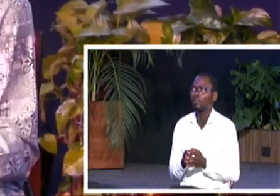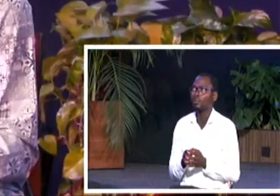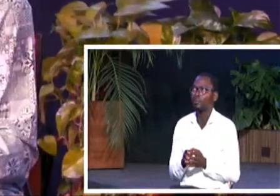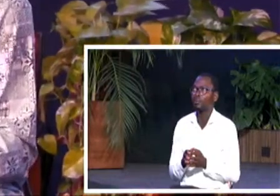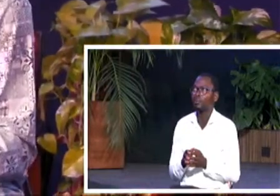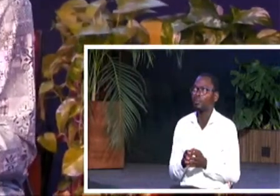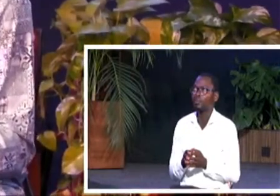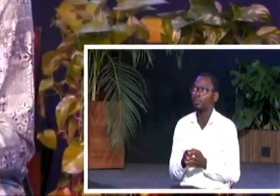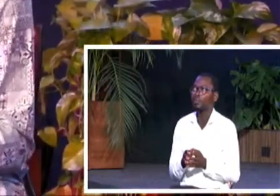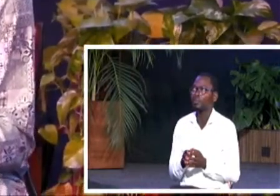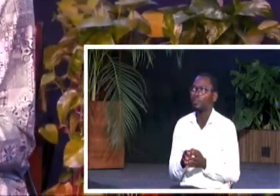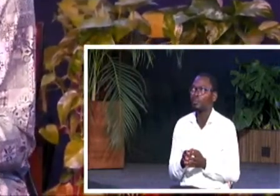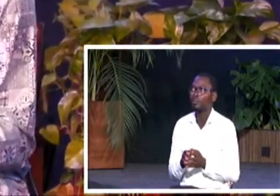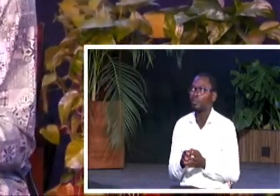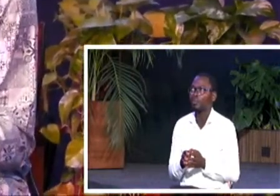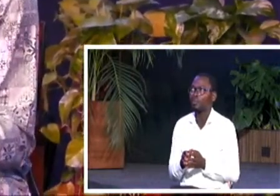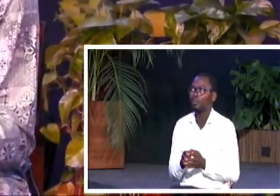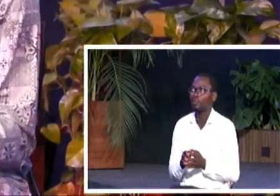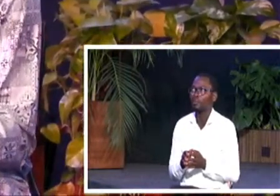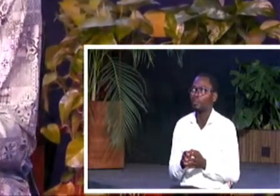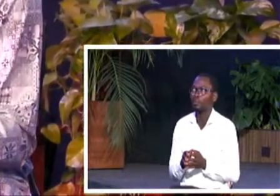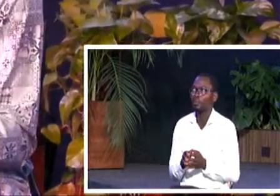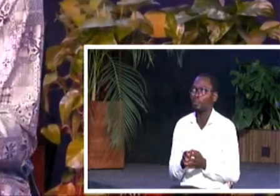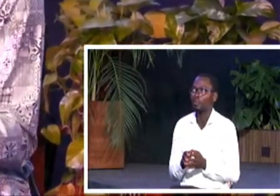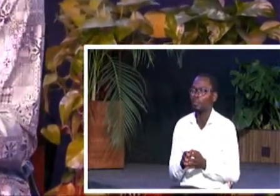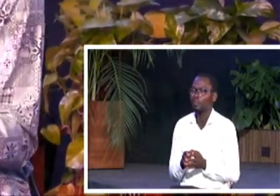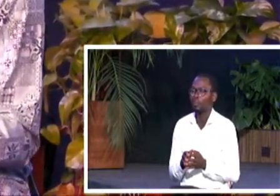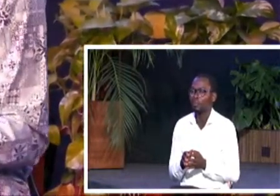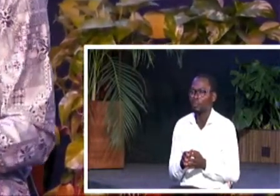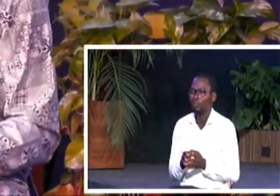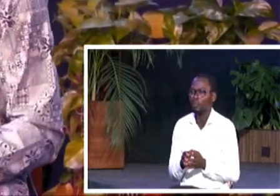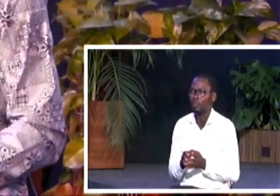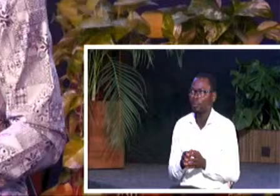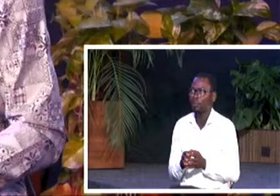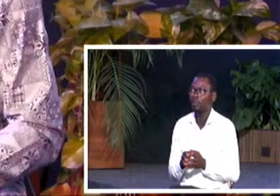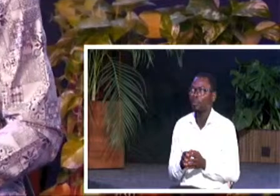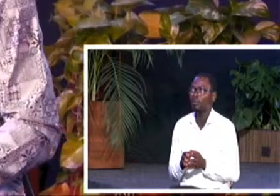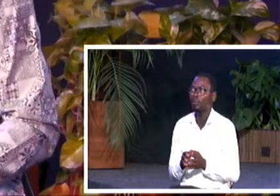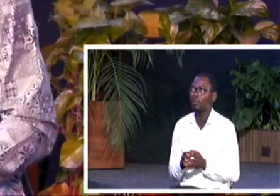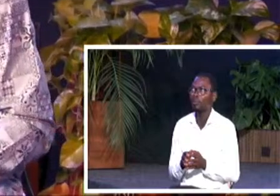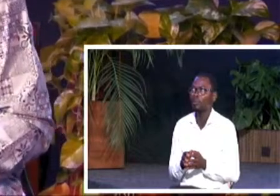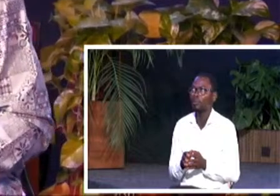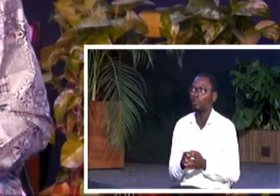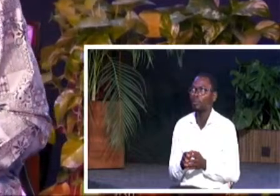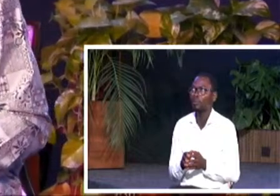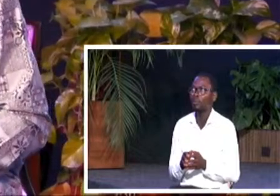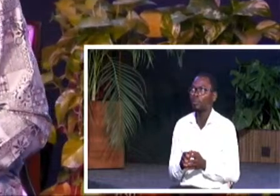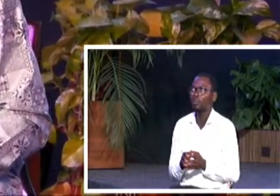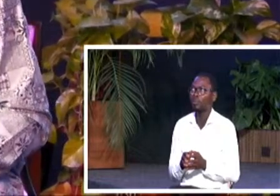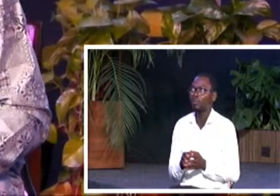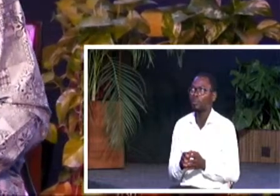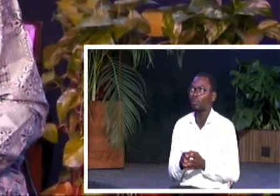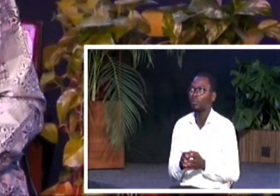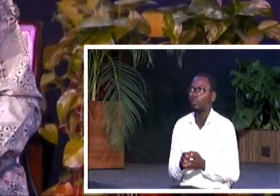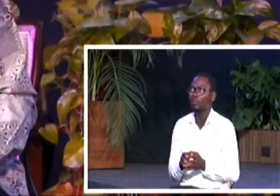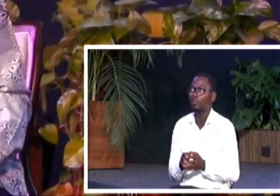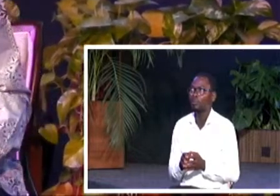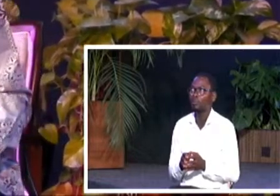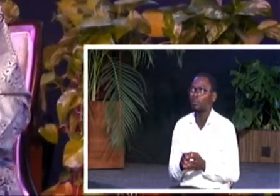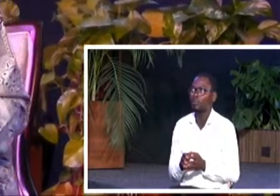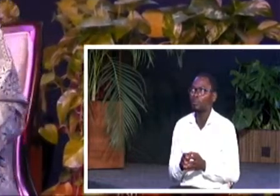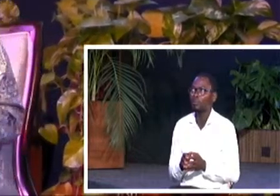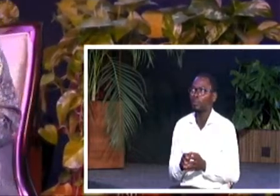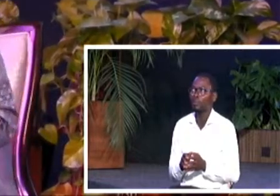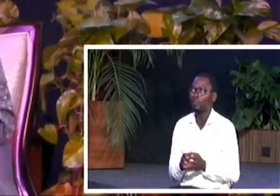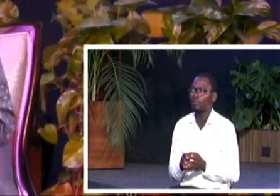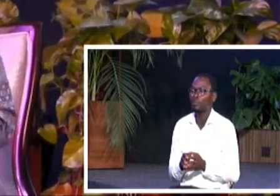Foundation has partnerships with opportunities that young people can access in the area